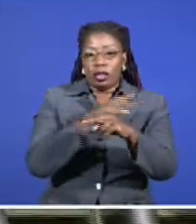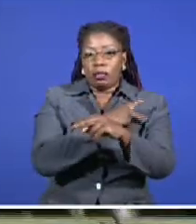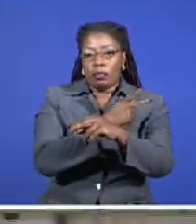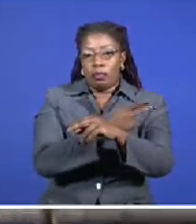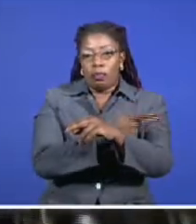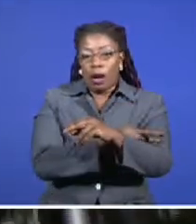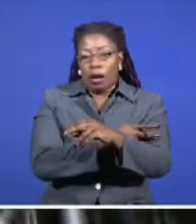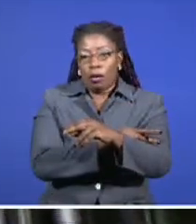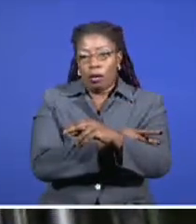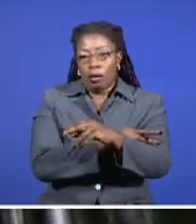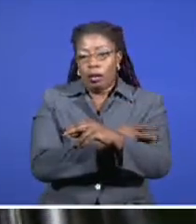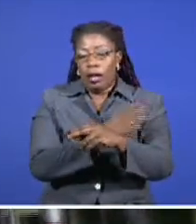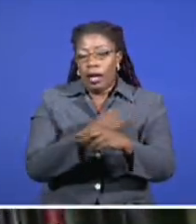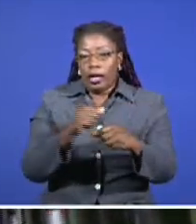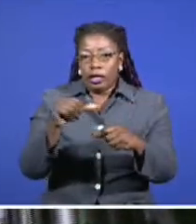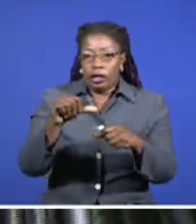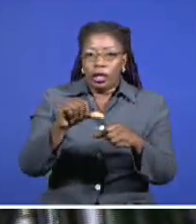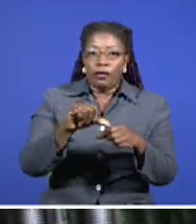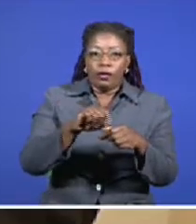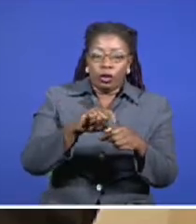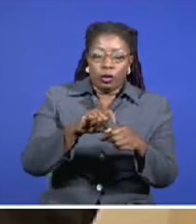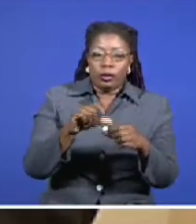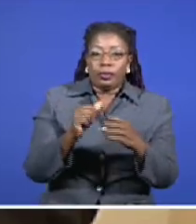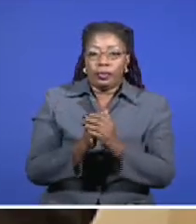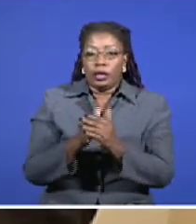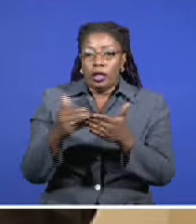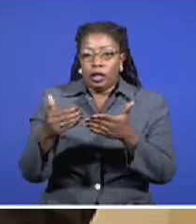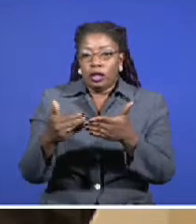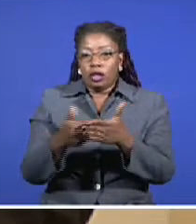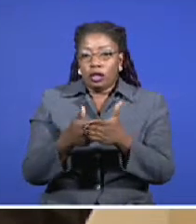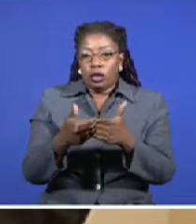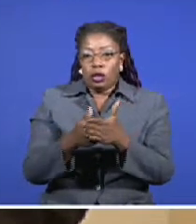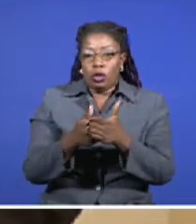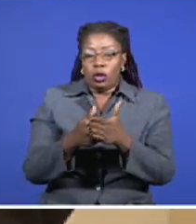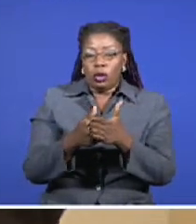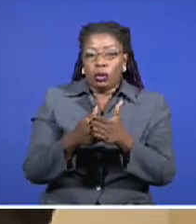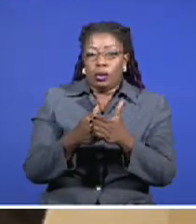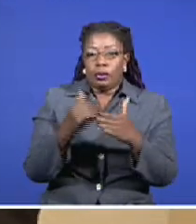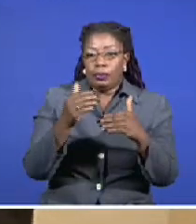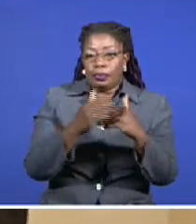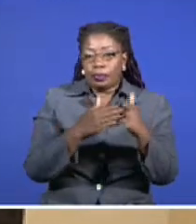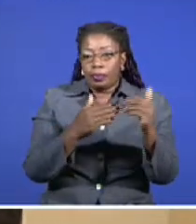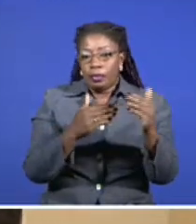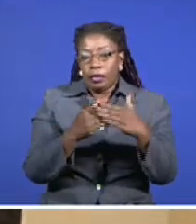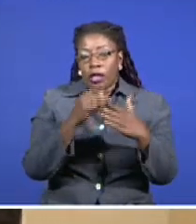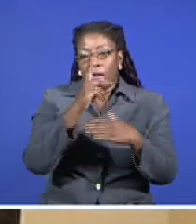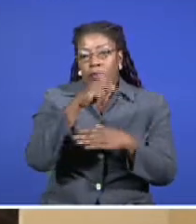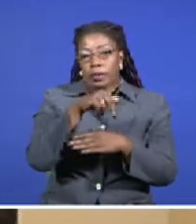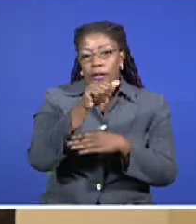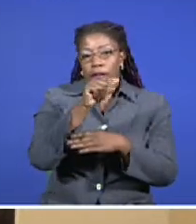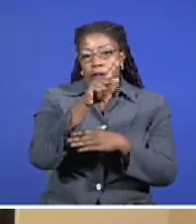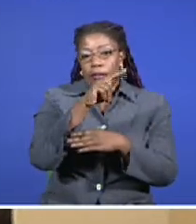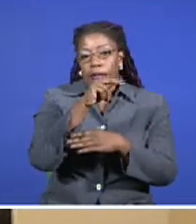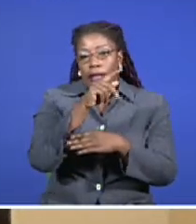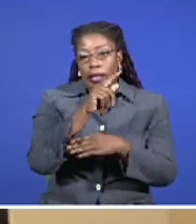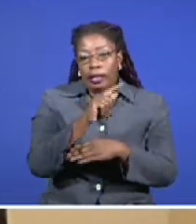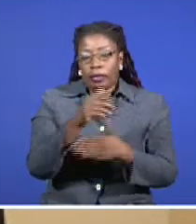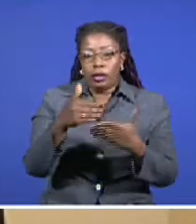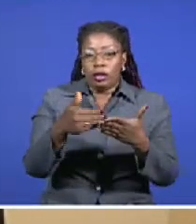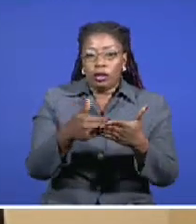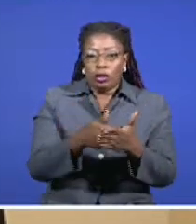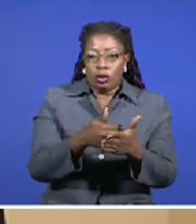fuel diversification. The newly proposed generation plant will be the state-of-the-art with the